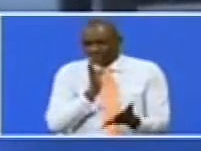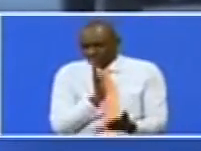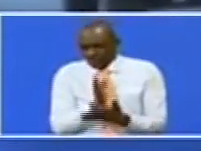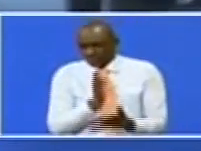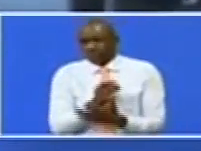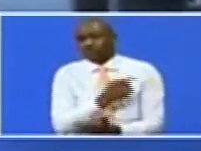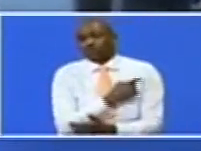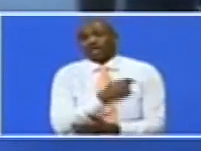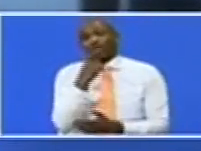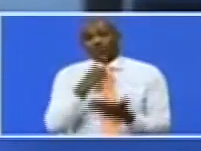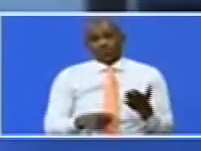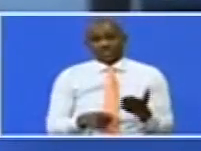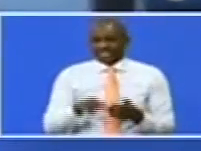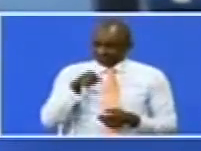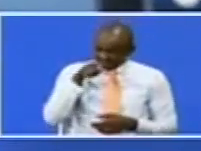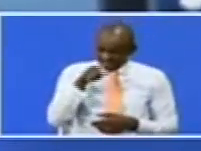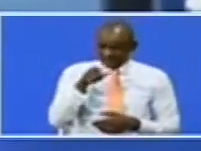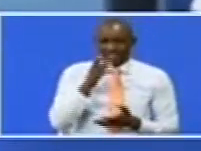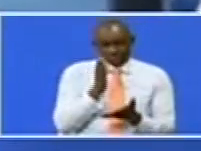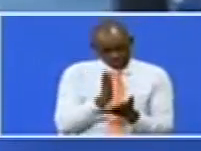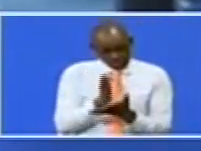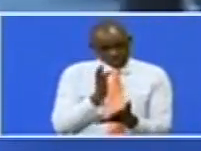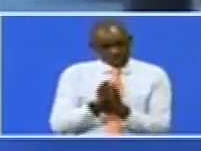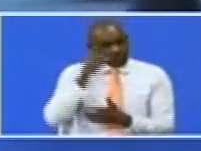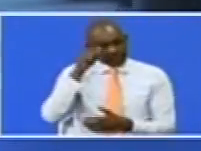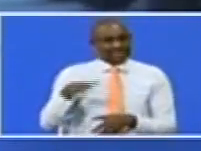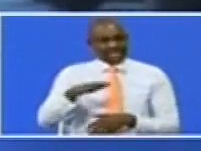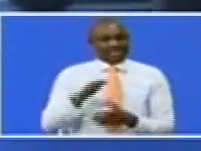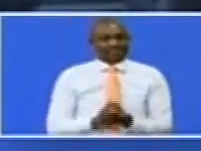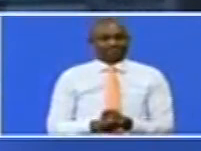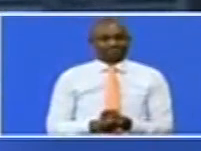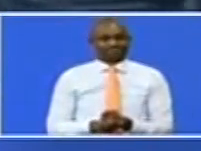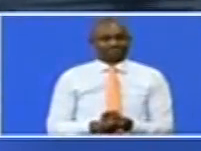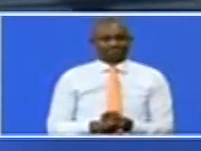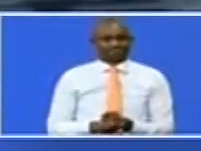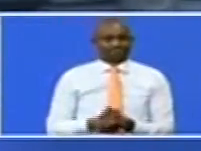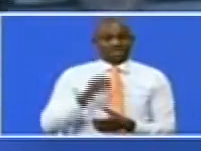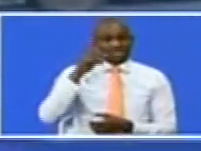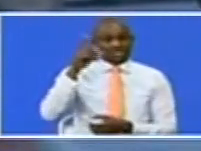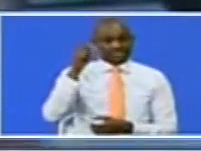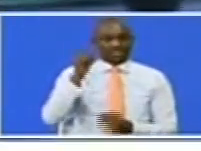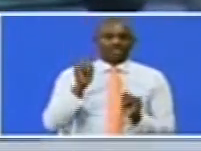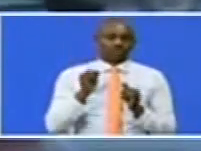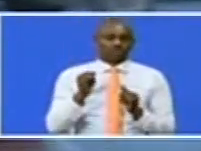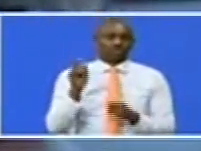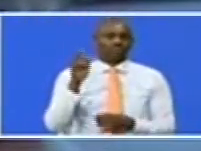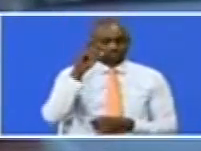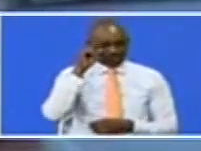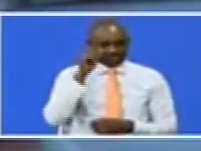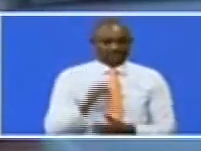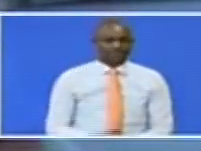doctor ordered for the fragile and unpredictable coast region. Francis Ontomwa, KTN News, Mombasa.